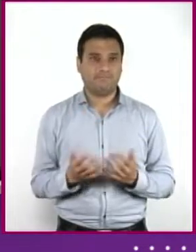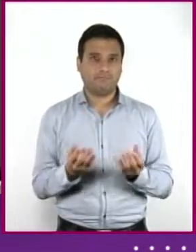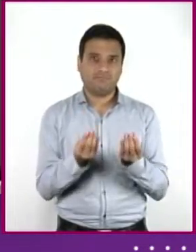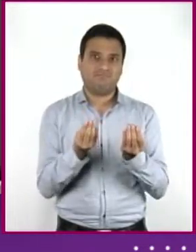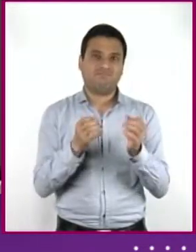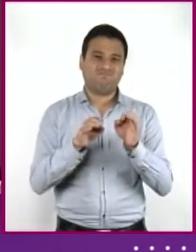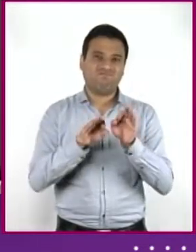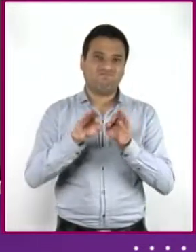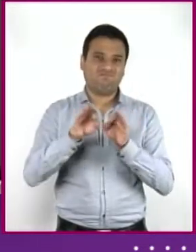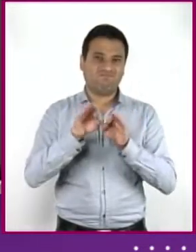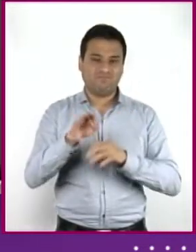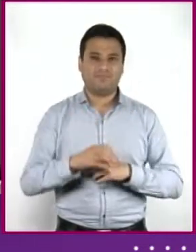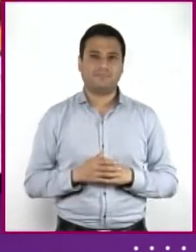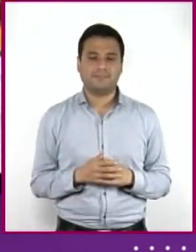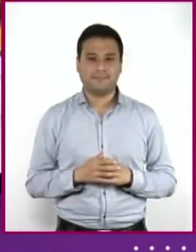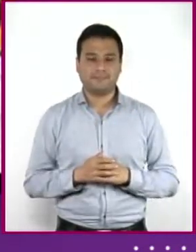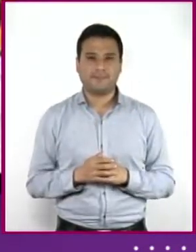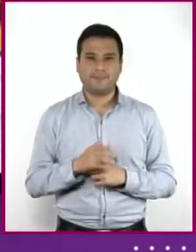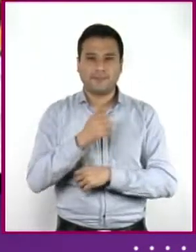of work.